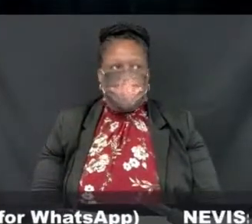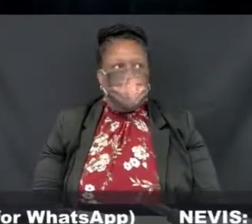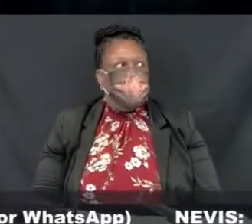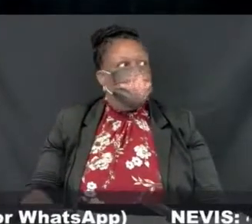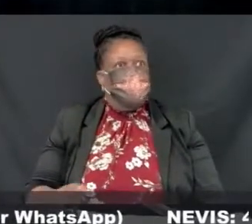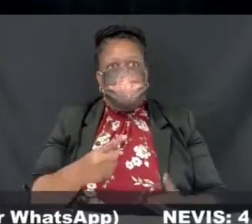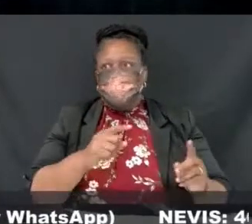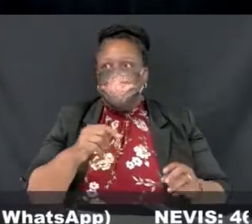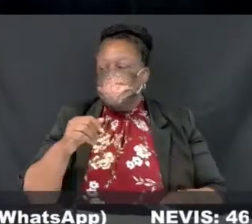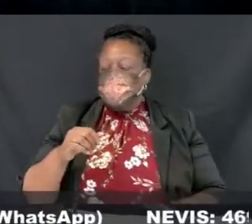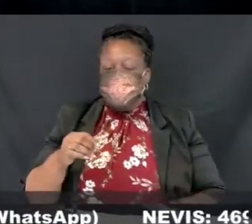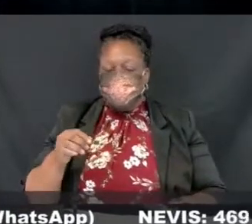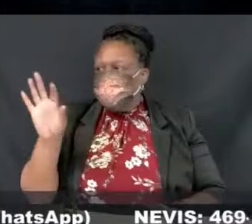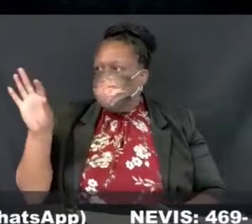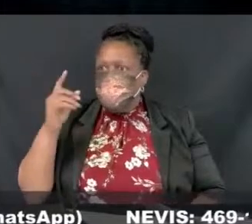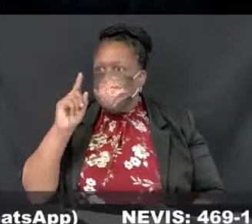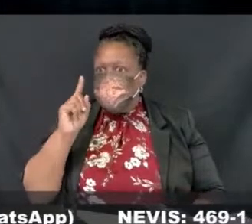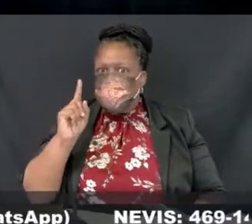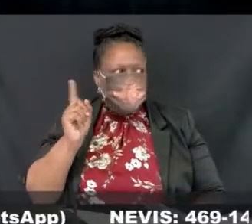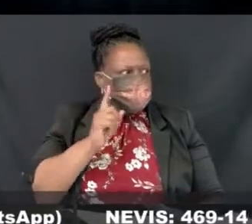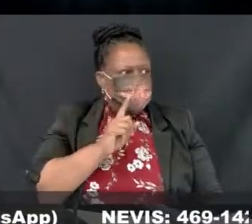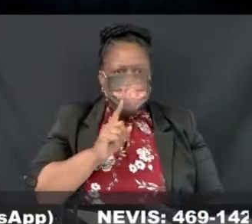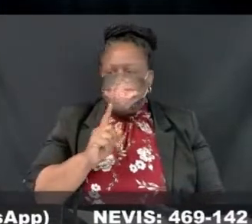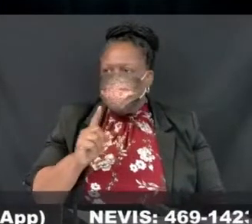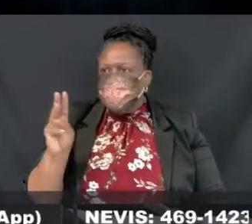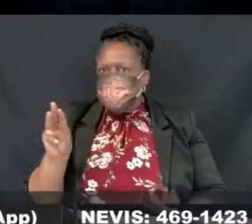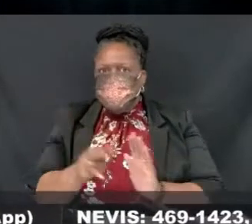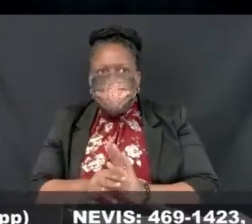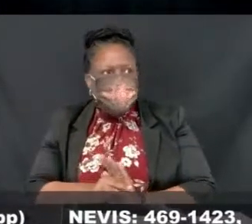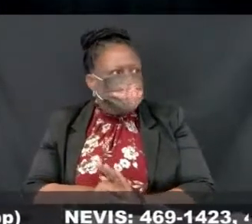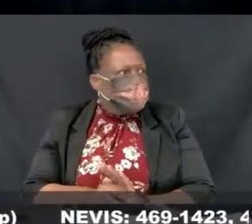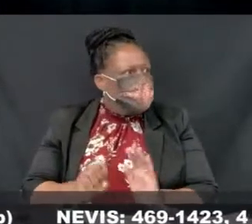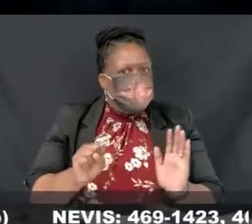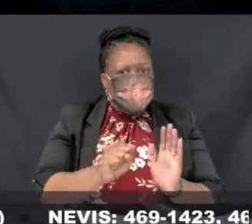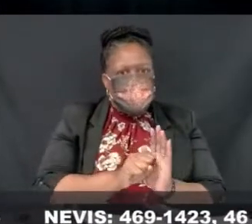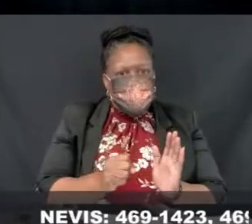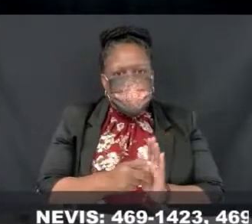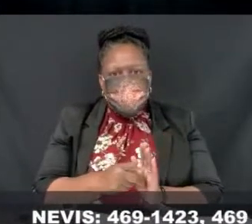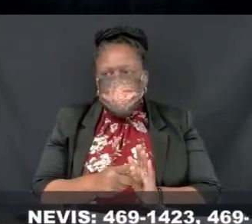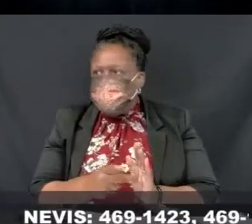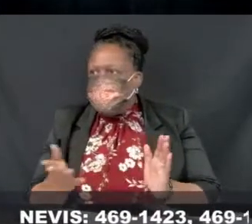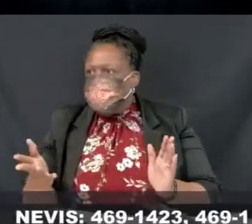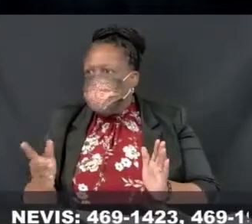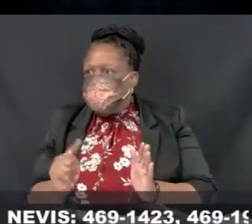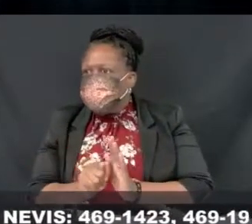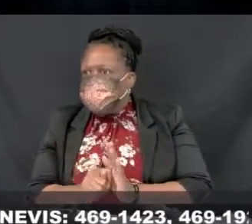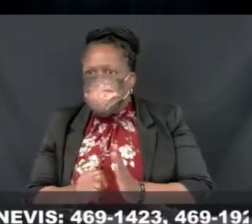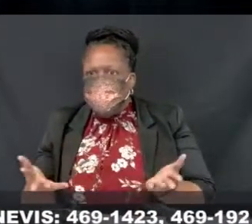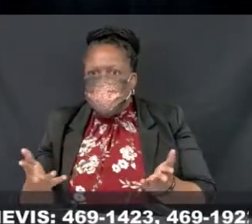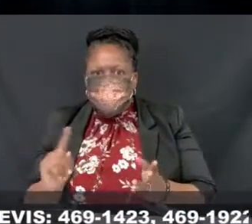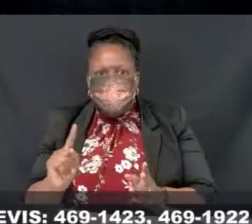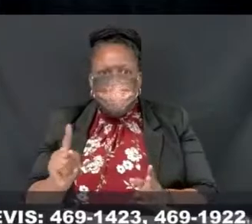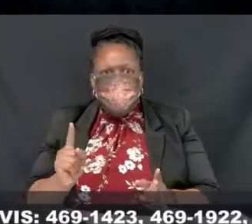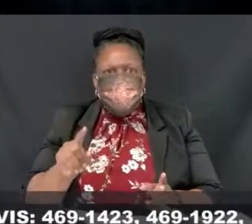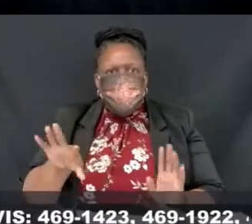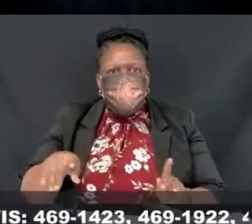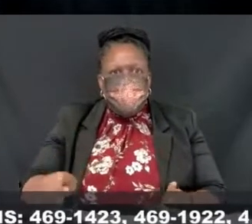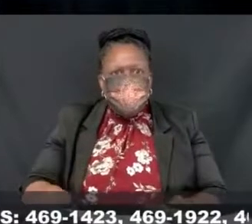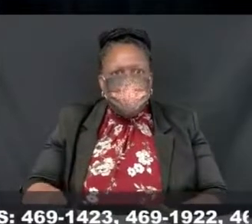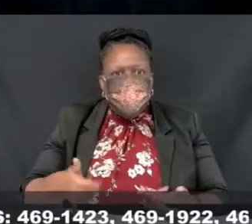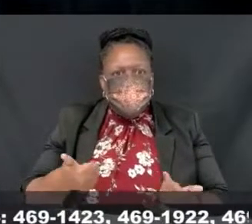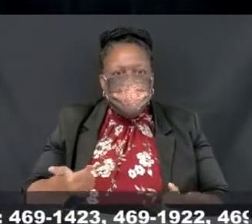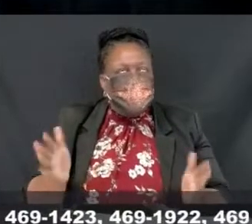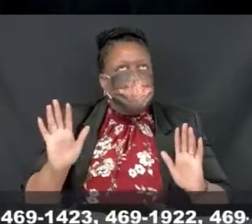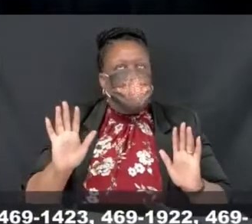Point. It's in Tabernacle. It's in Molineux. It was over Frigate Bay. Some people just come in on a boat. I'm telling you, it was